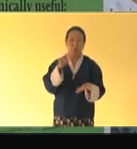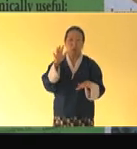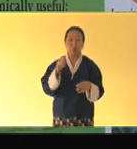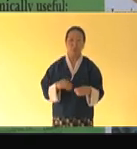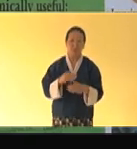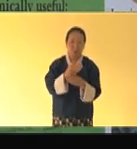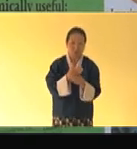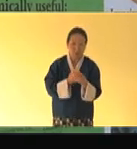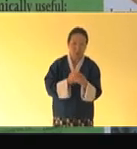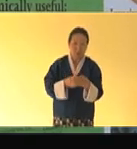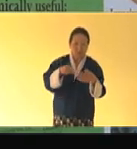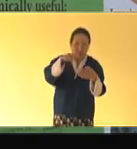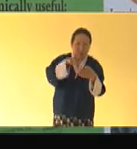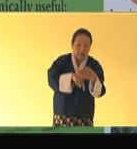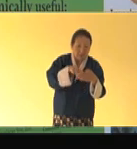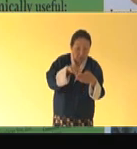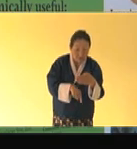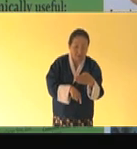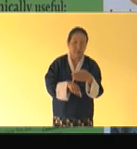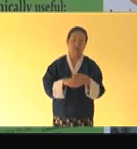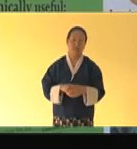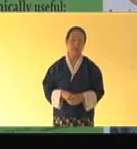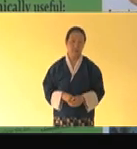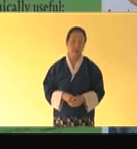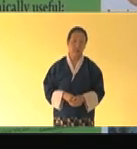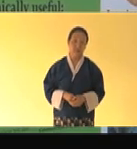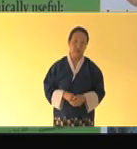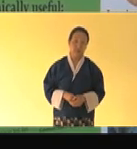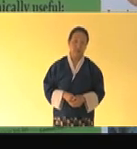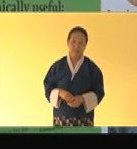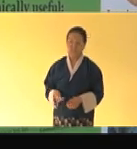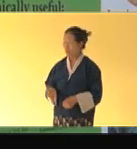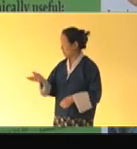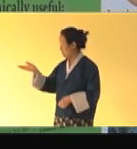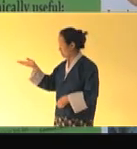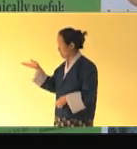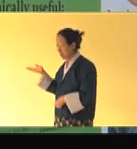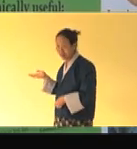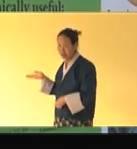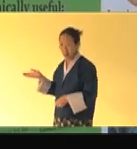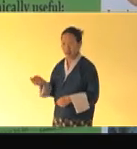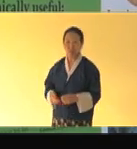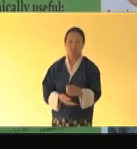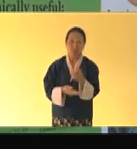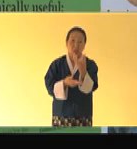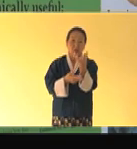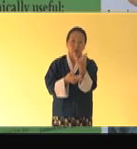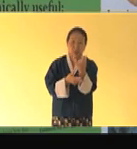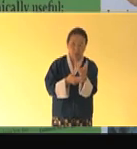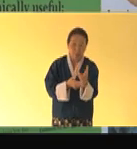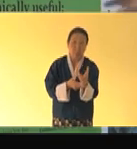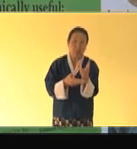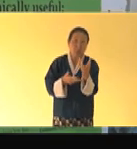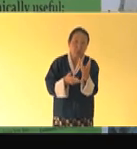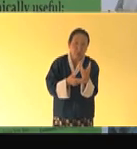So this is an endangered species, so mostly found in southern belts in the limestone areas. And also we have